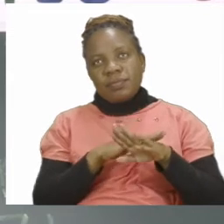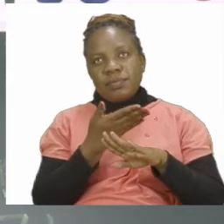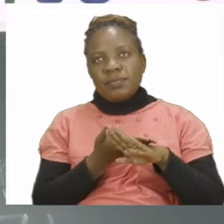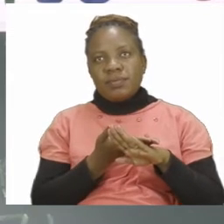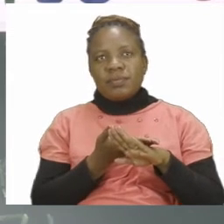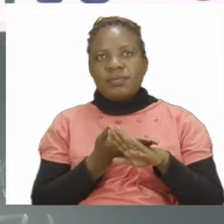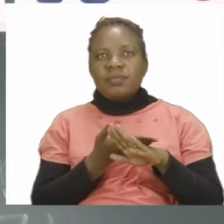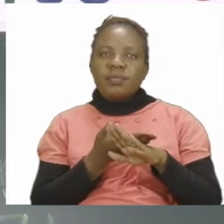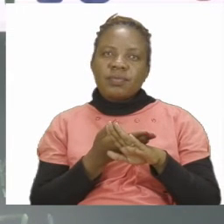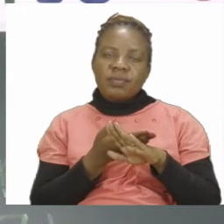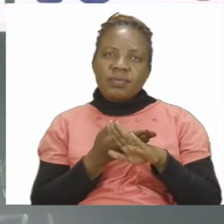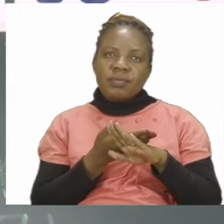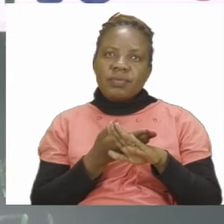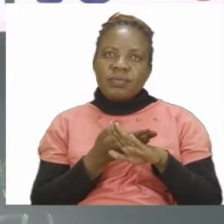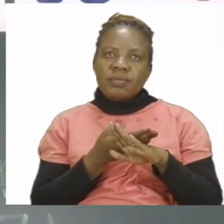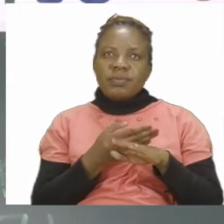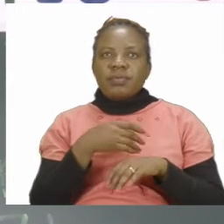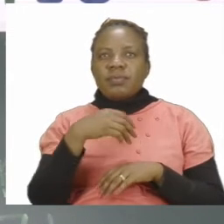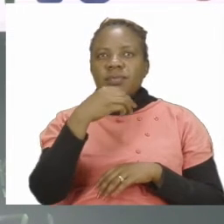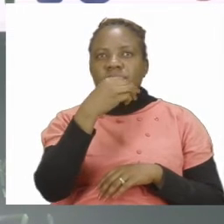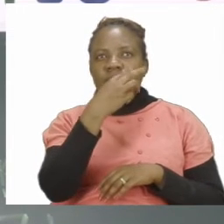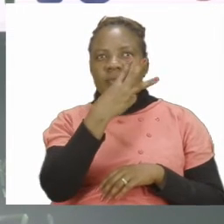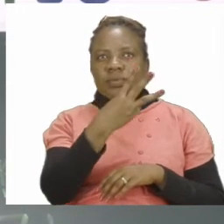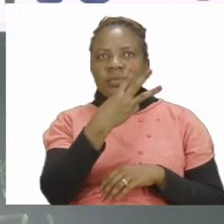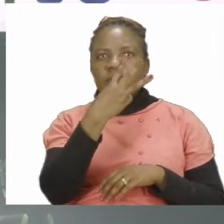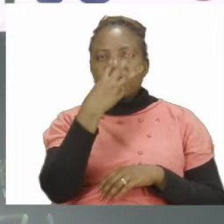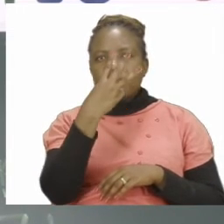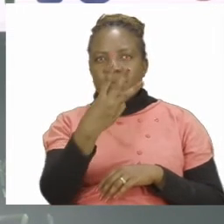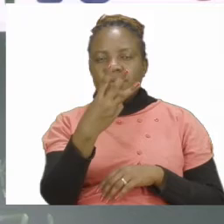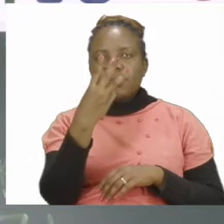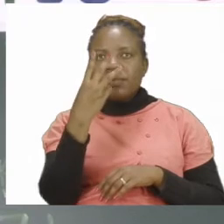The next number is